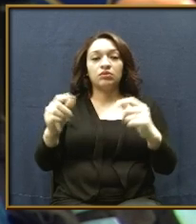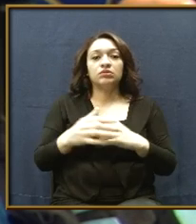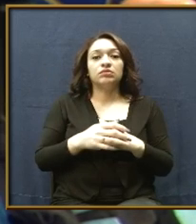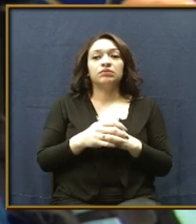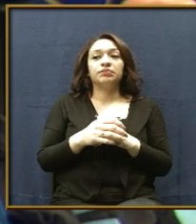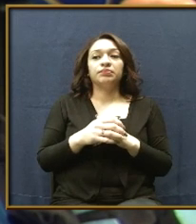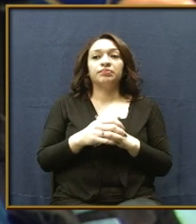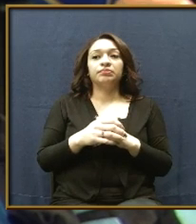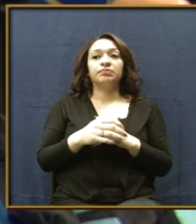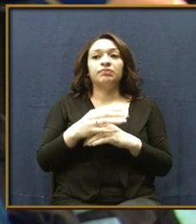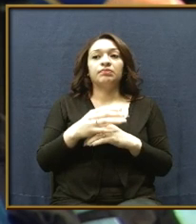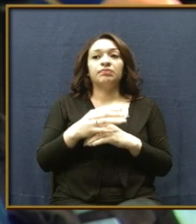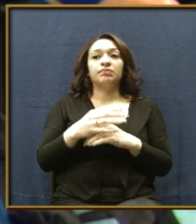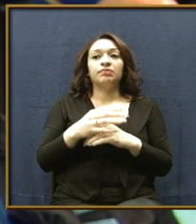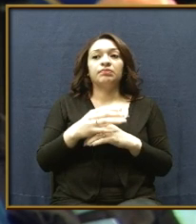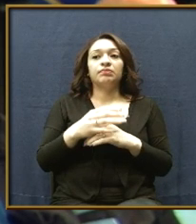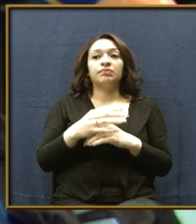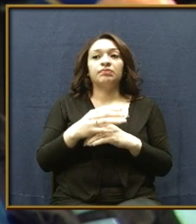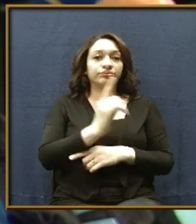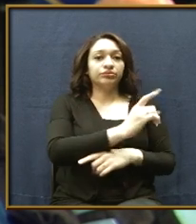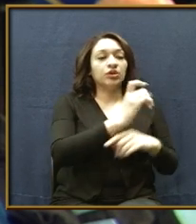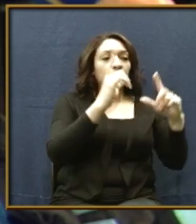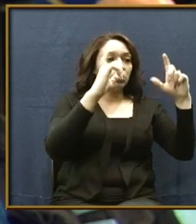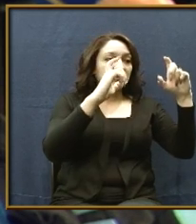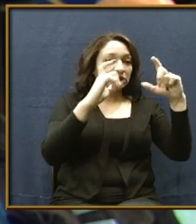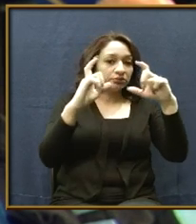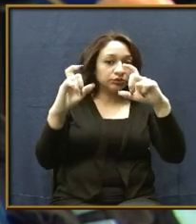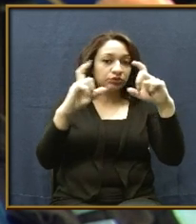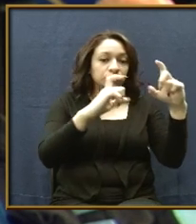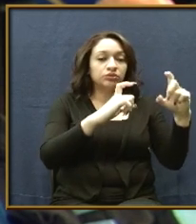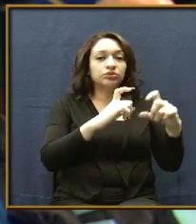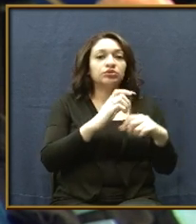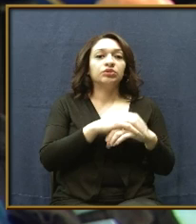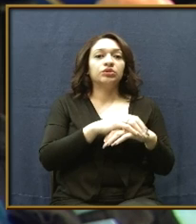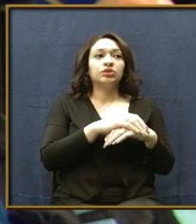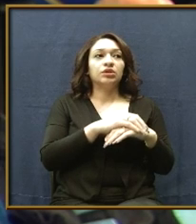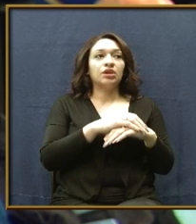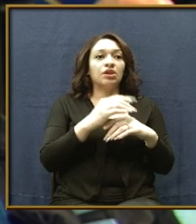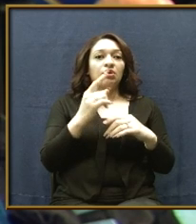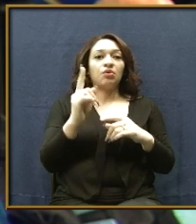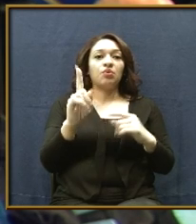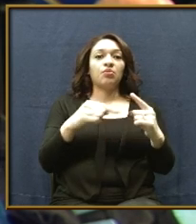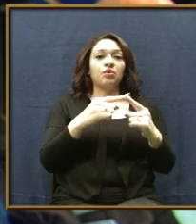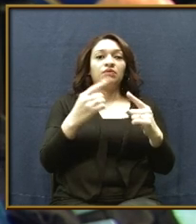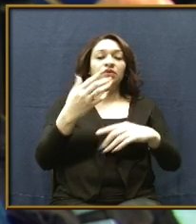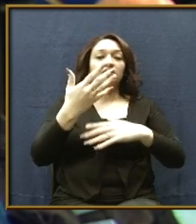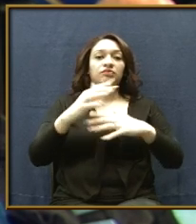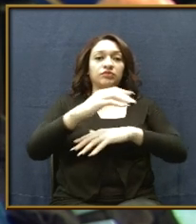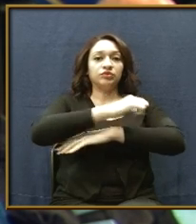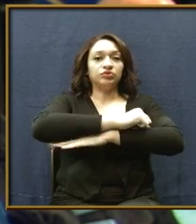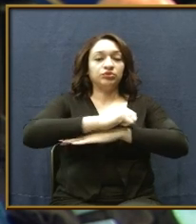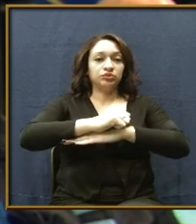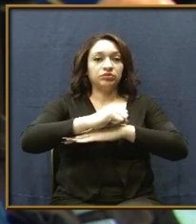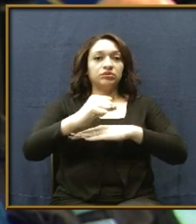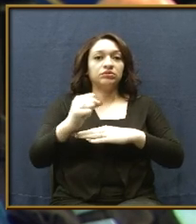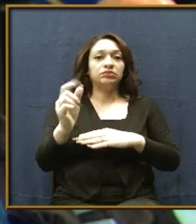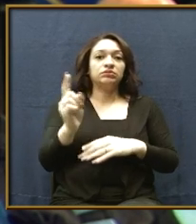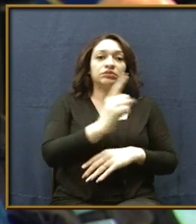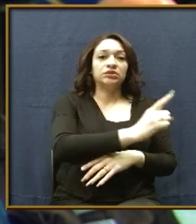photographer who will take photographs as they cross the stage, where they will pause for a picture with President